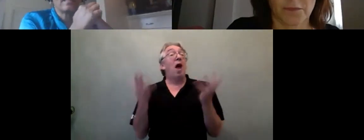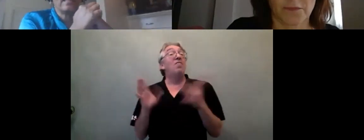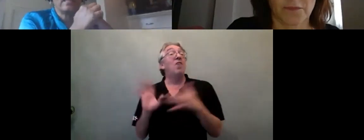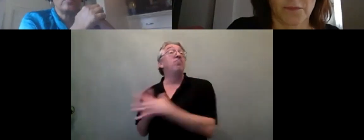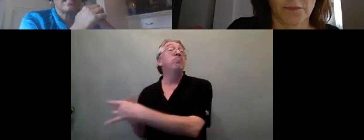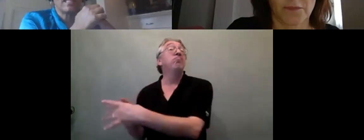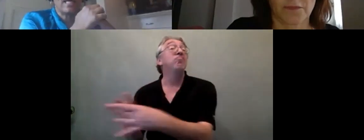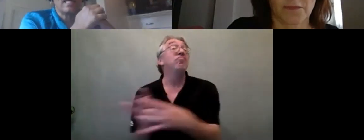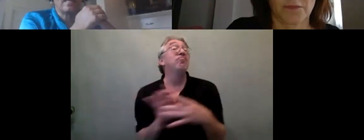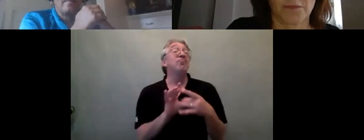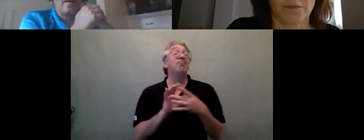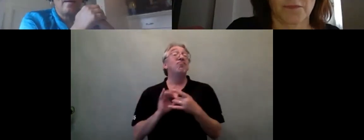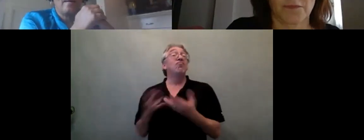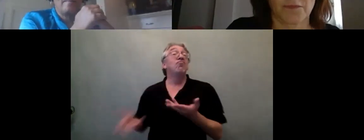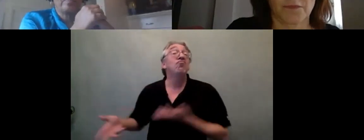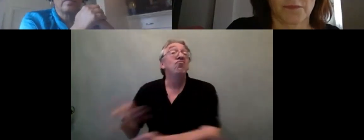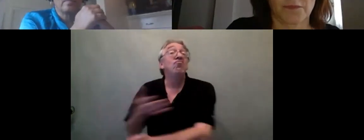from that study, was that